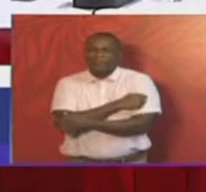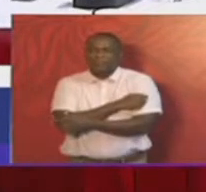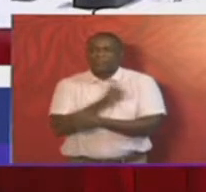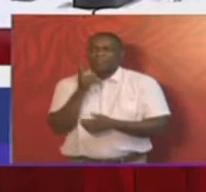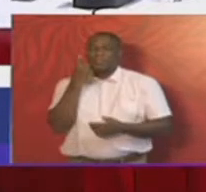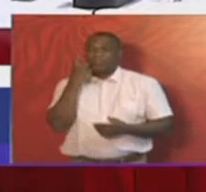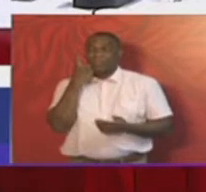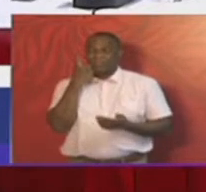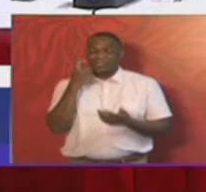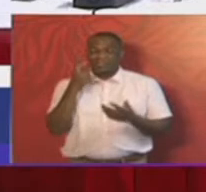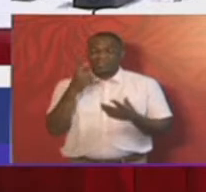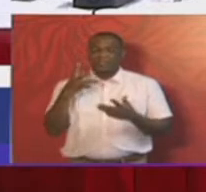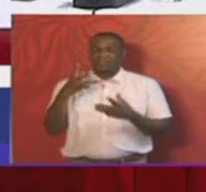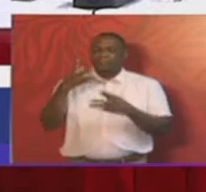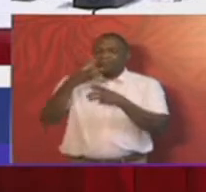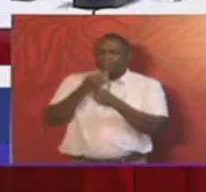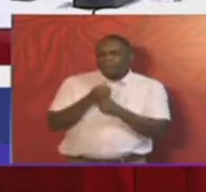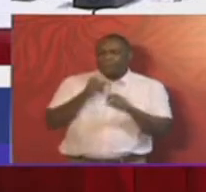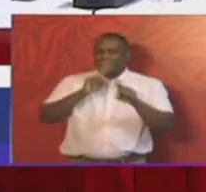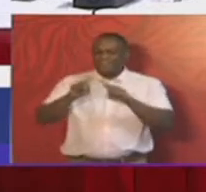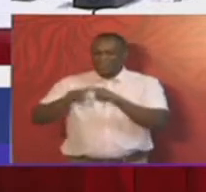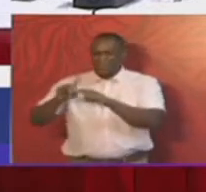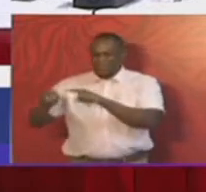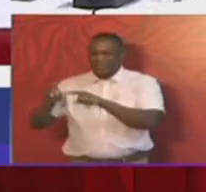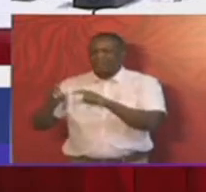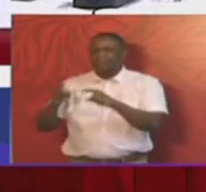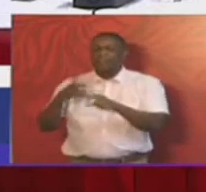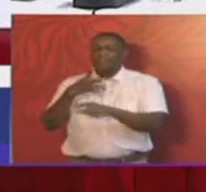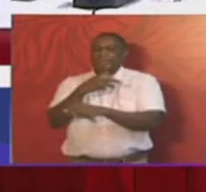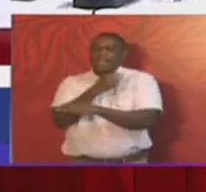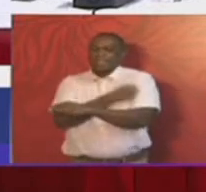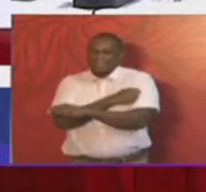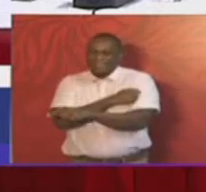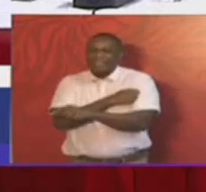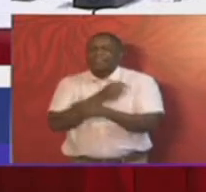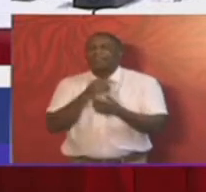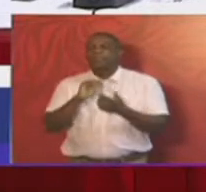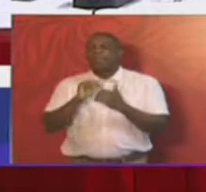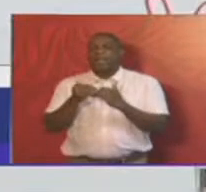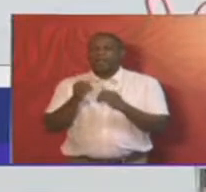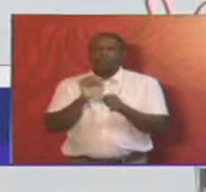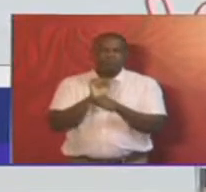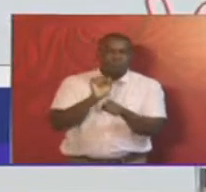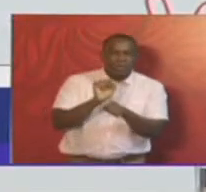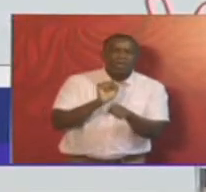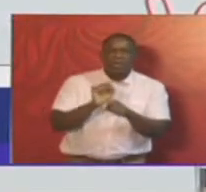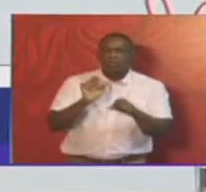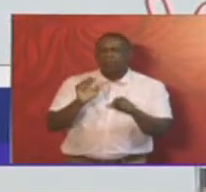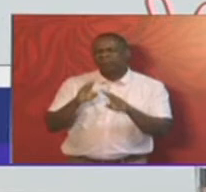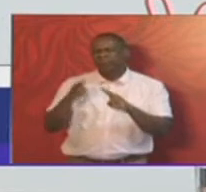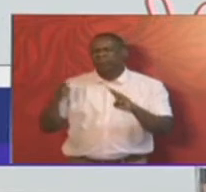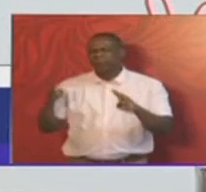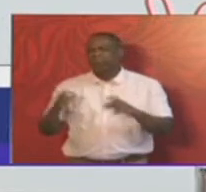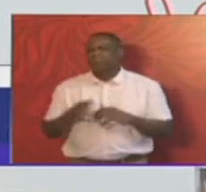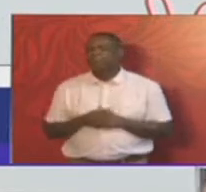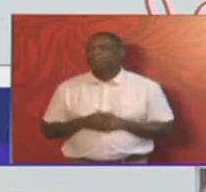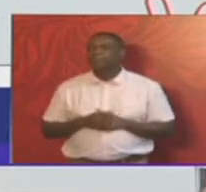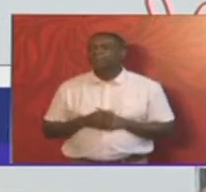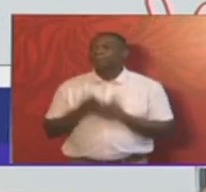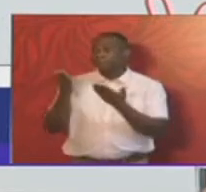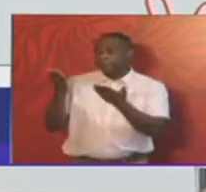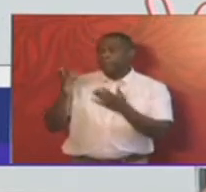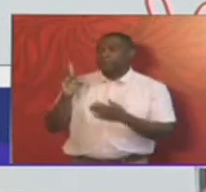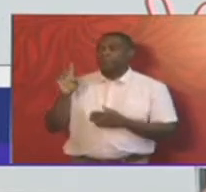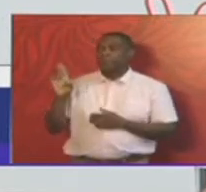will provide us with the clinical stats for the parallel healthcare system. Dr. Richards, morning. Morning. Thank you very